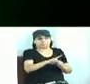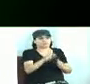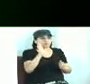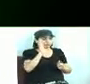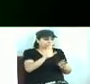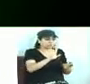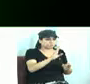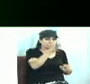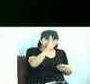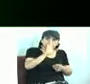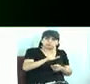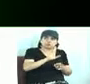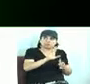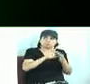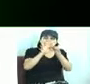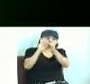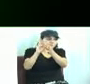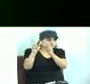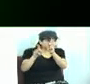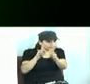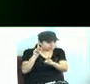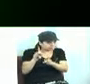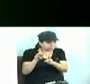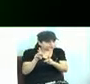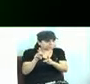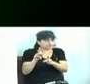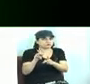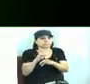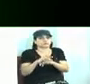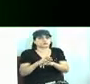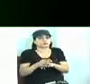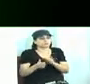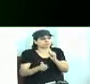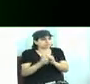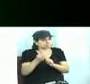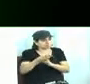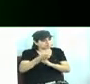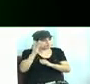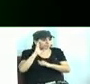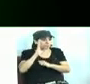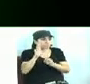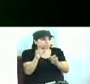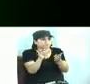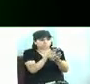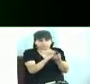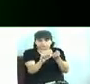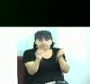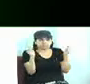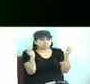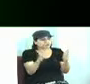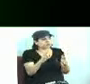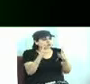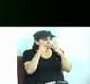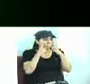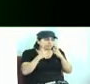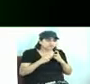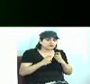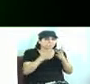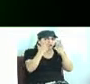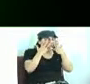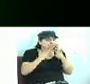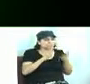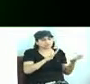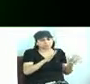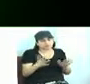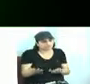them. The Most High will wipe away every tear from their eyes, and death, mourning, crying, and